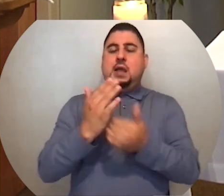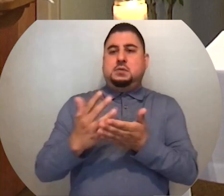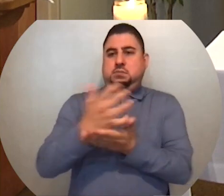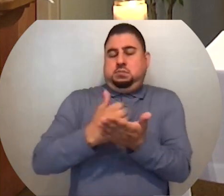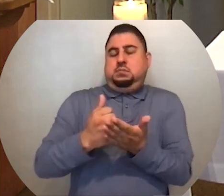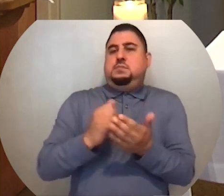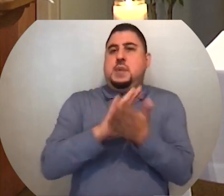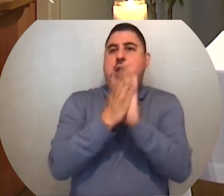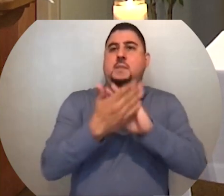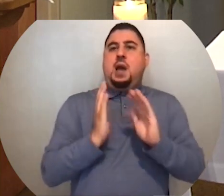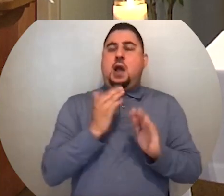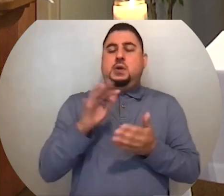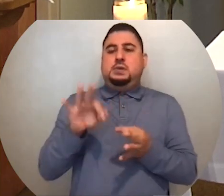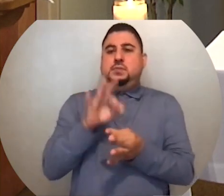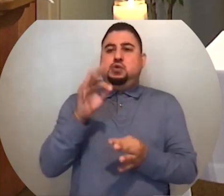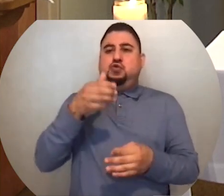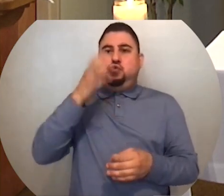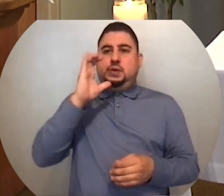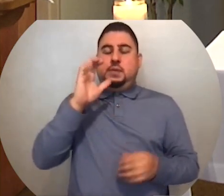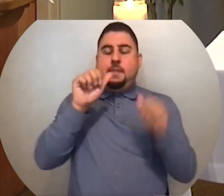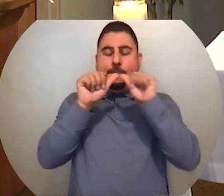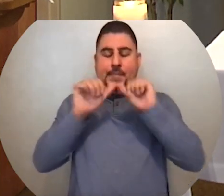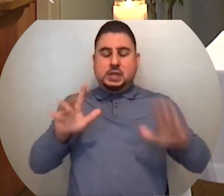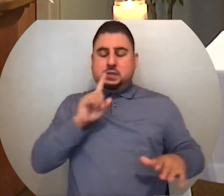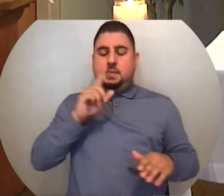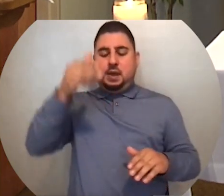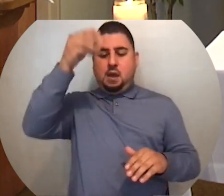spiritual drink. Blessed be God forever.